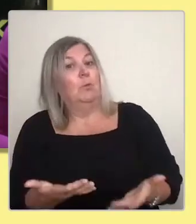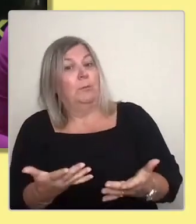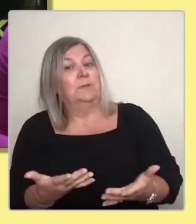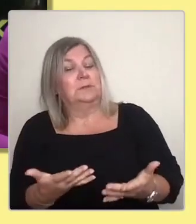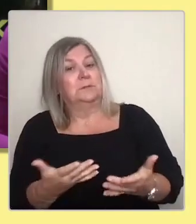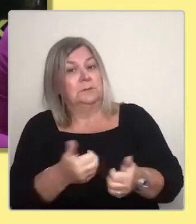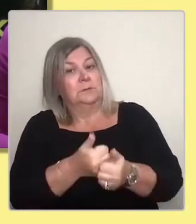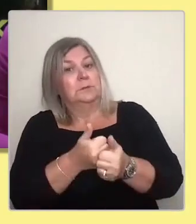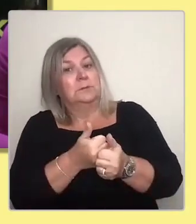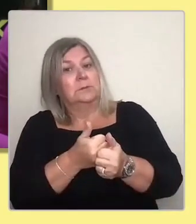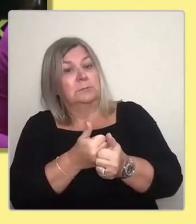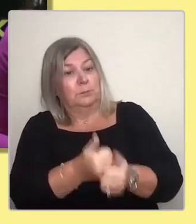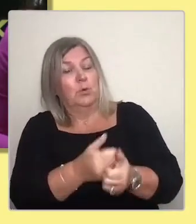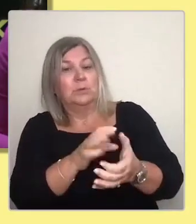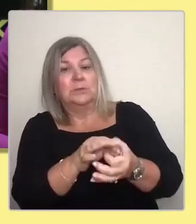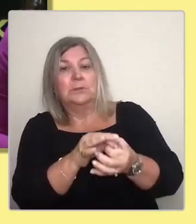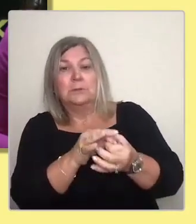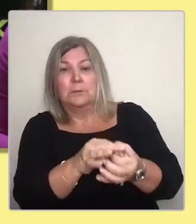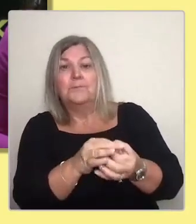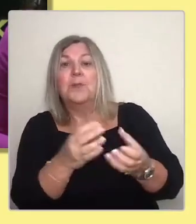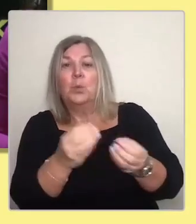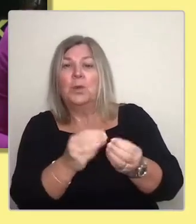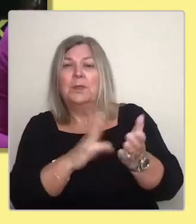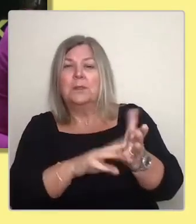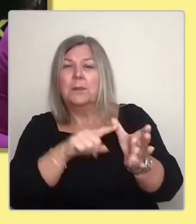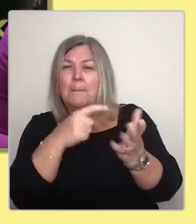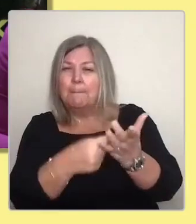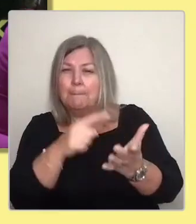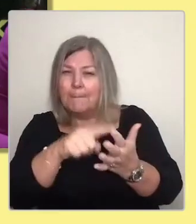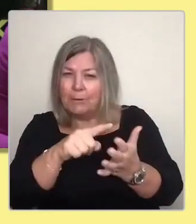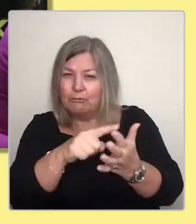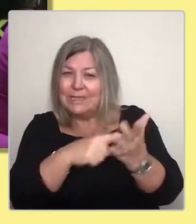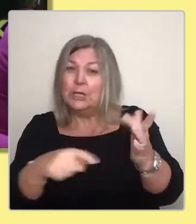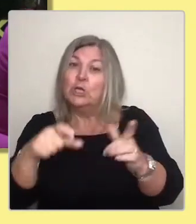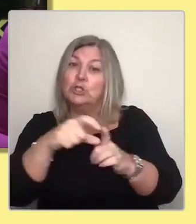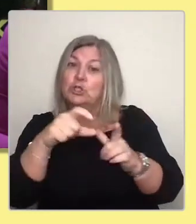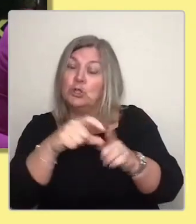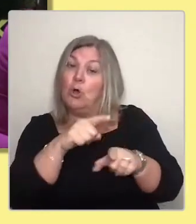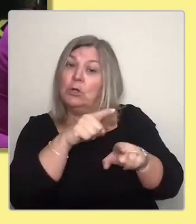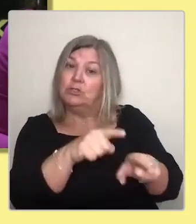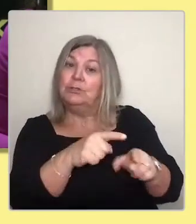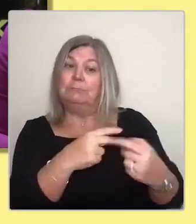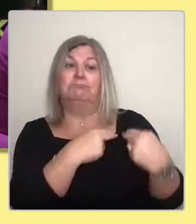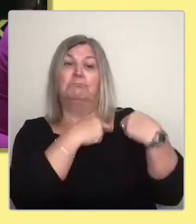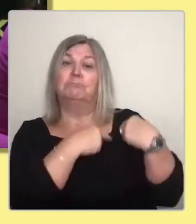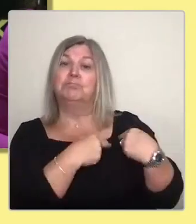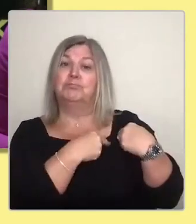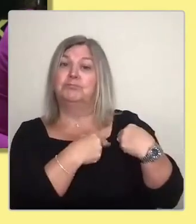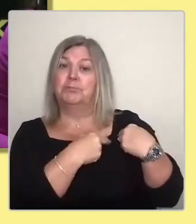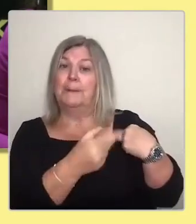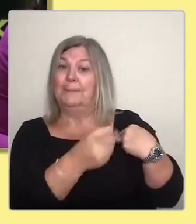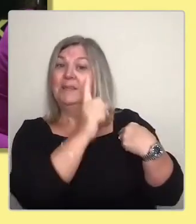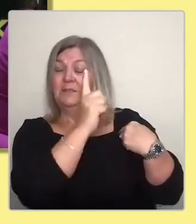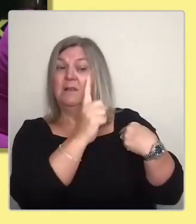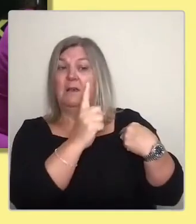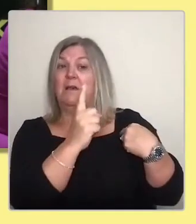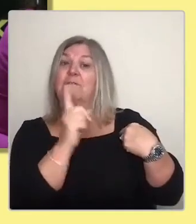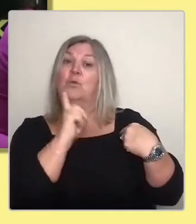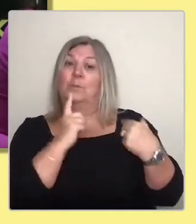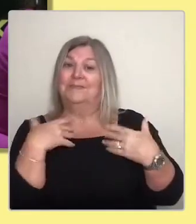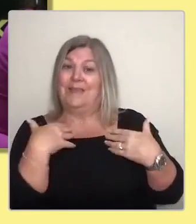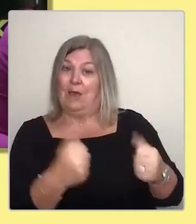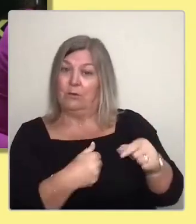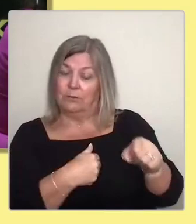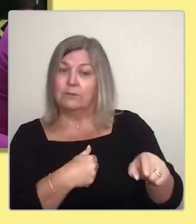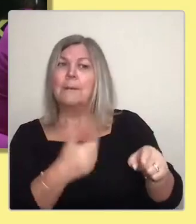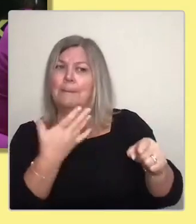to take that forward, because we know they're low in volume. So we've got to make sure that there's a centre of expertise, perhaps in Scotland. We can pilot that in a couple of health boards, try